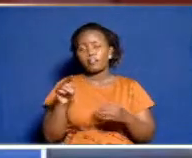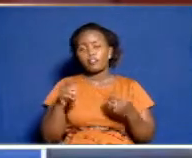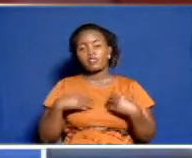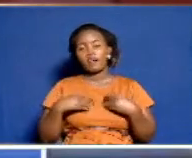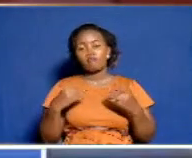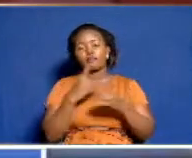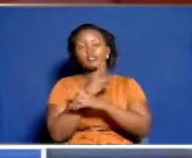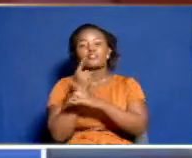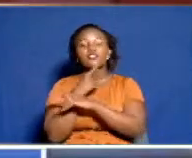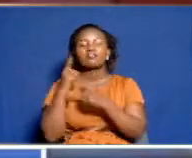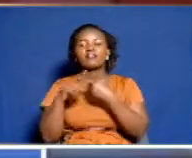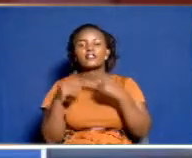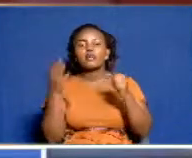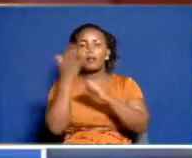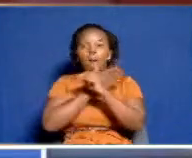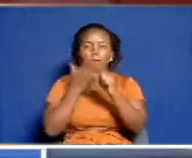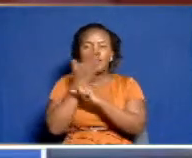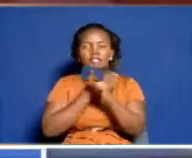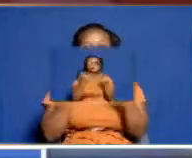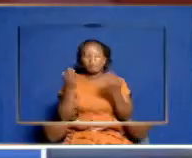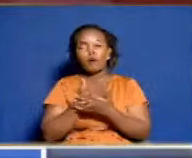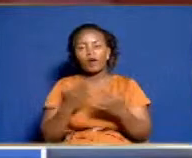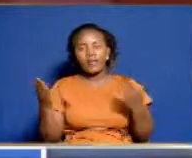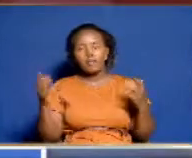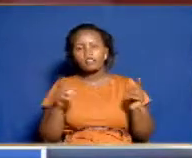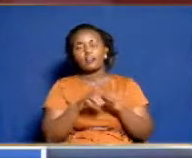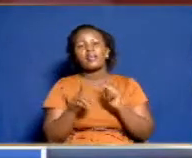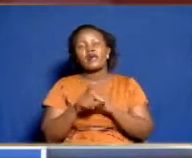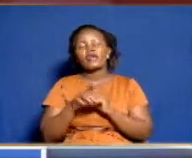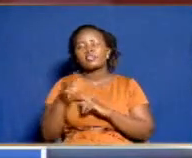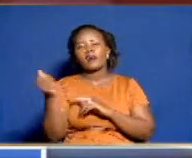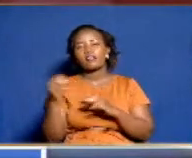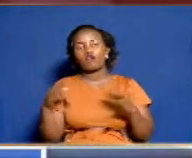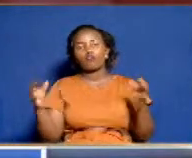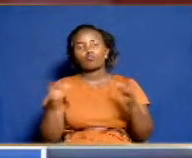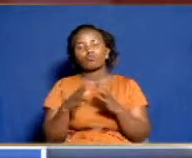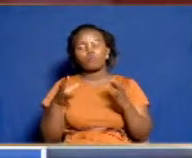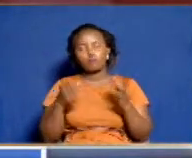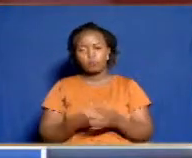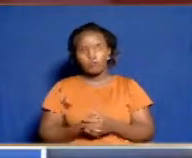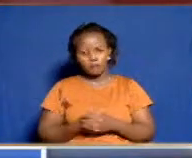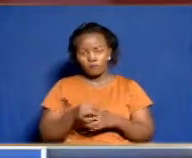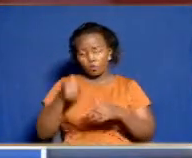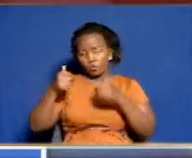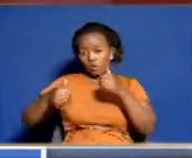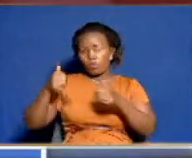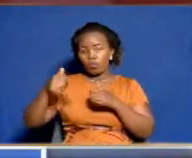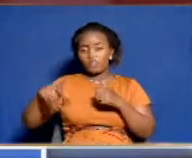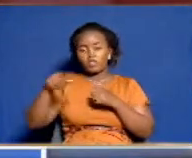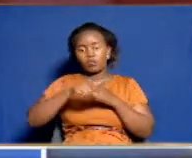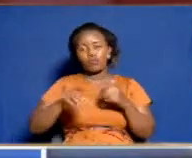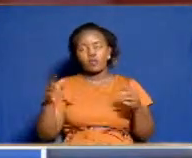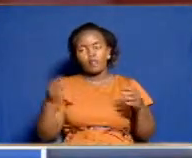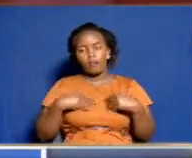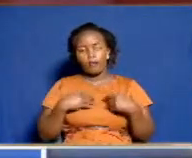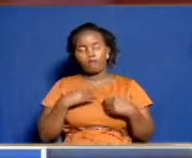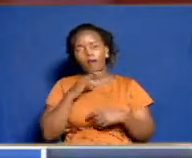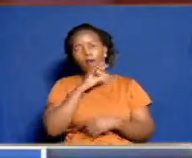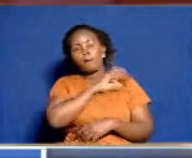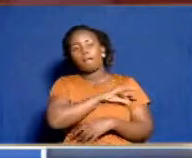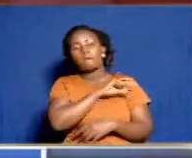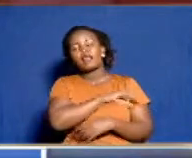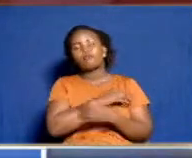meat products, and also an associate Architects Limited, which they have a pending bill of